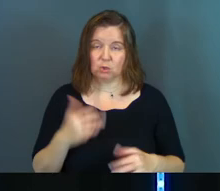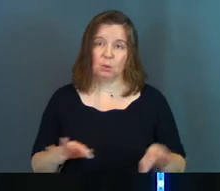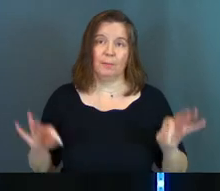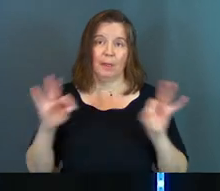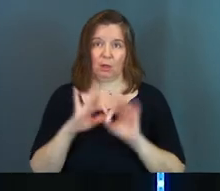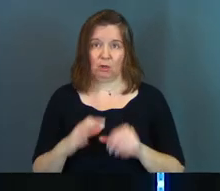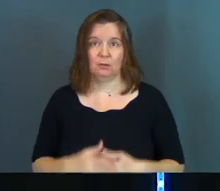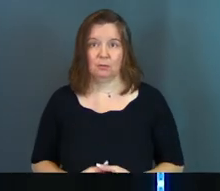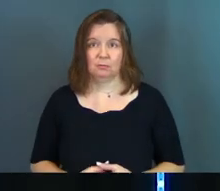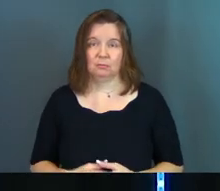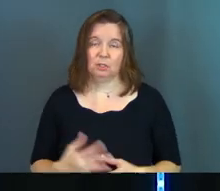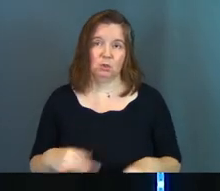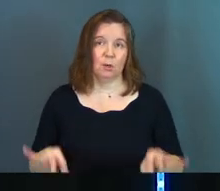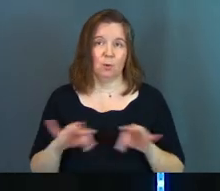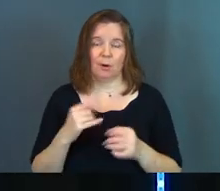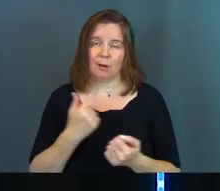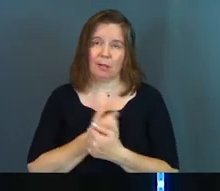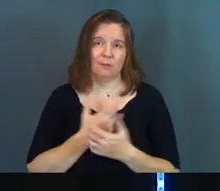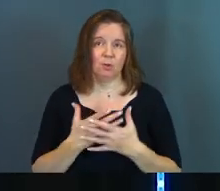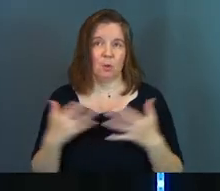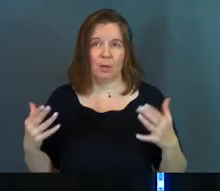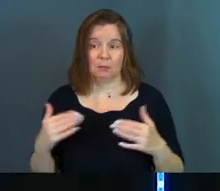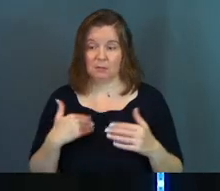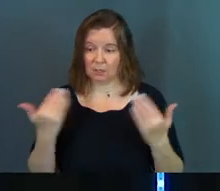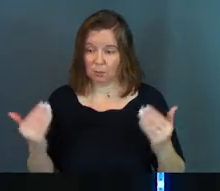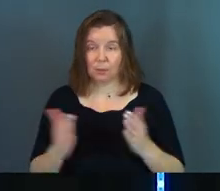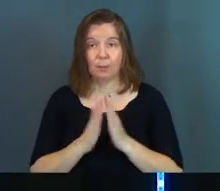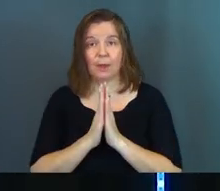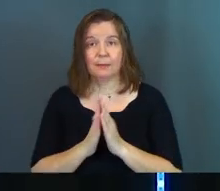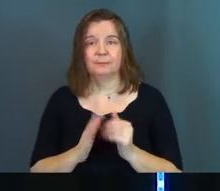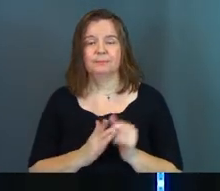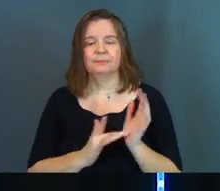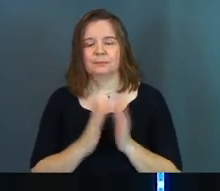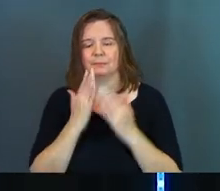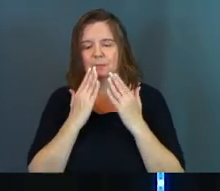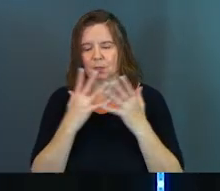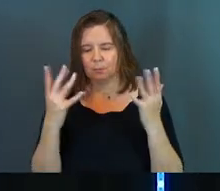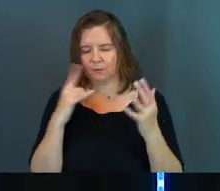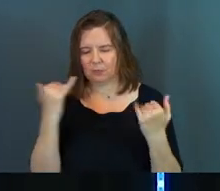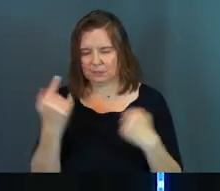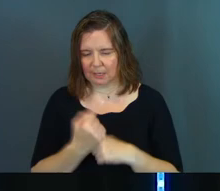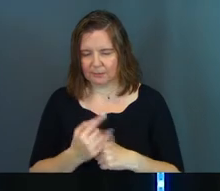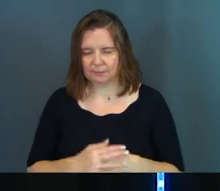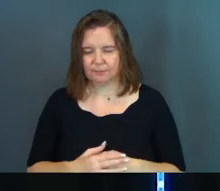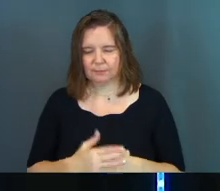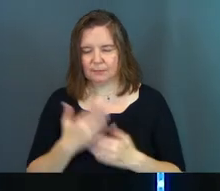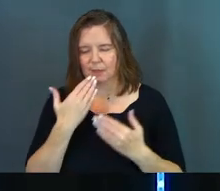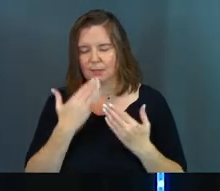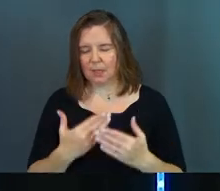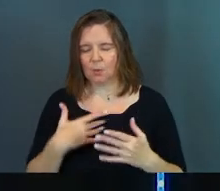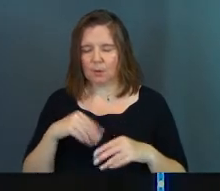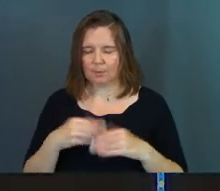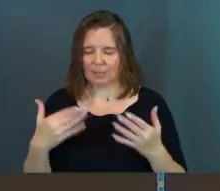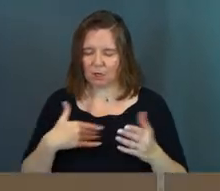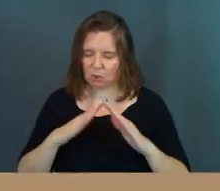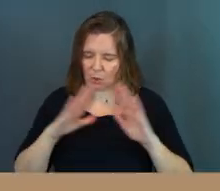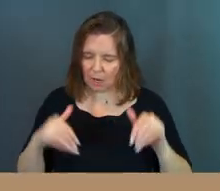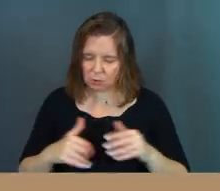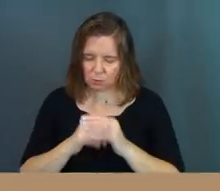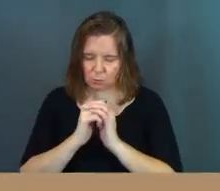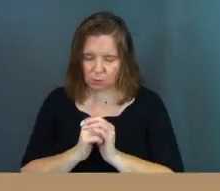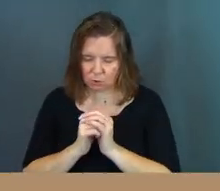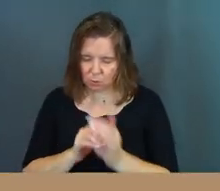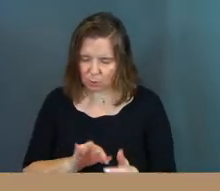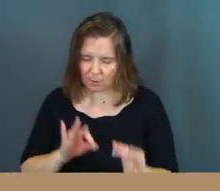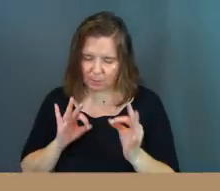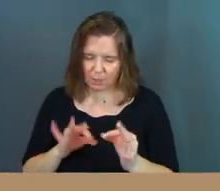matter. And you're so important, and I love you so much. Can we pray? Jesus, thank you so much for today. God, I thank you that we get to be here in your house worshiping